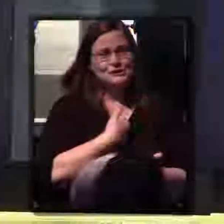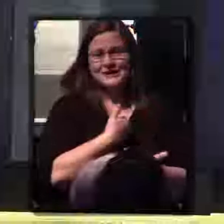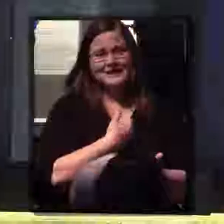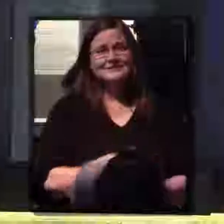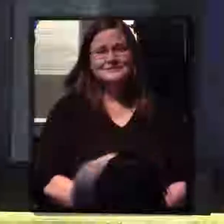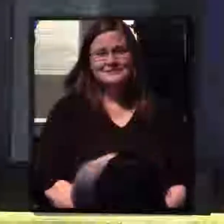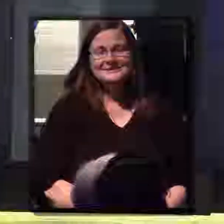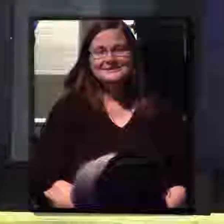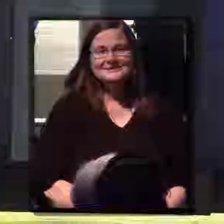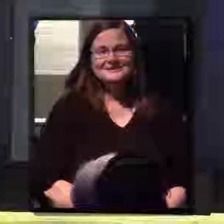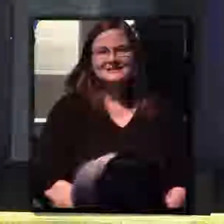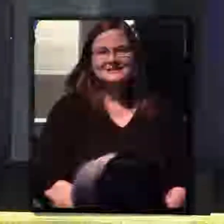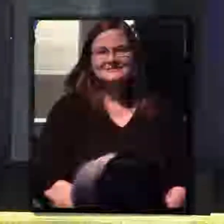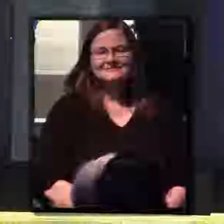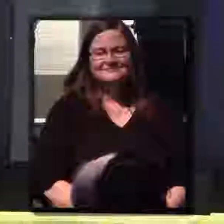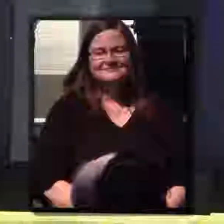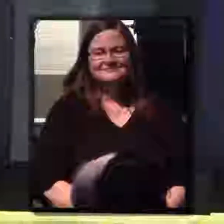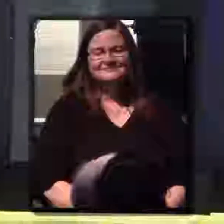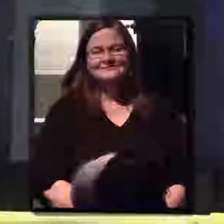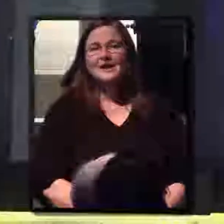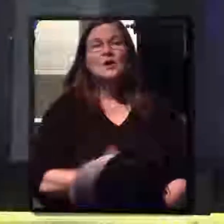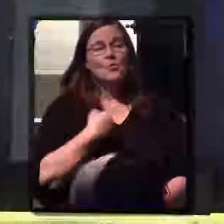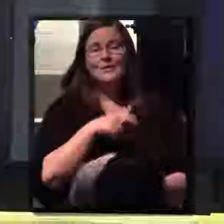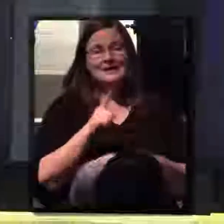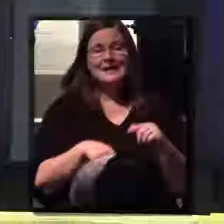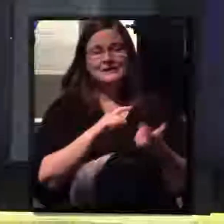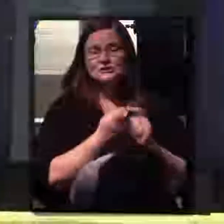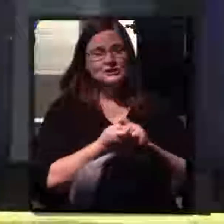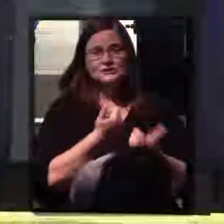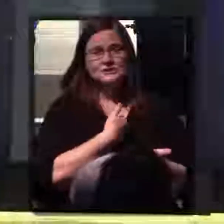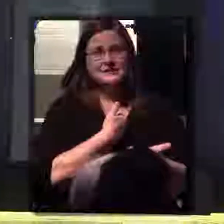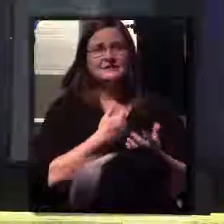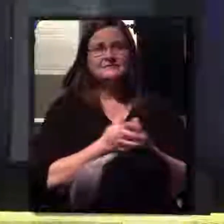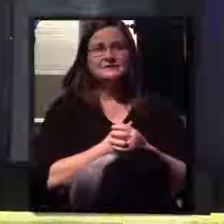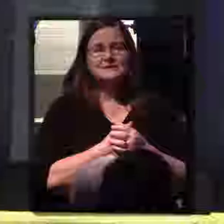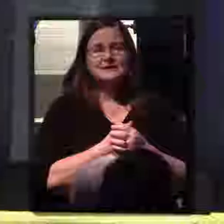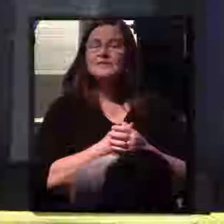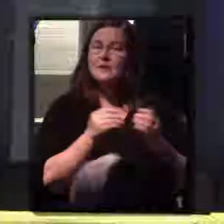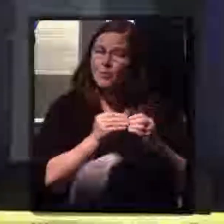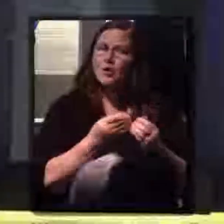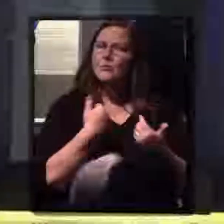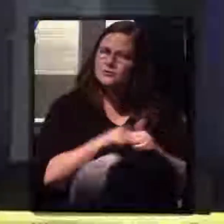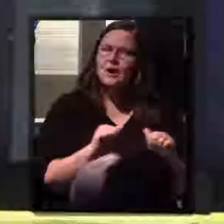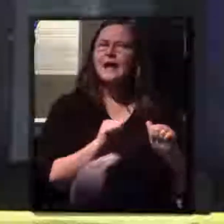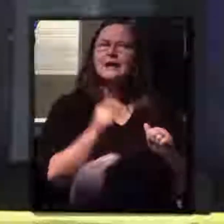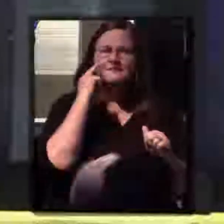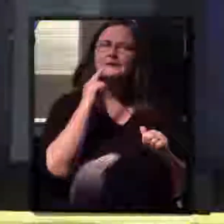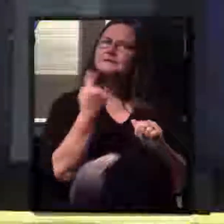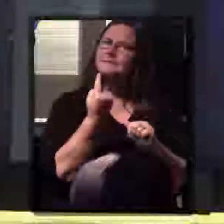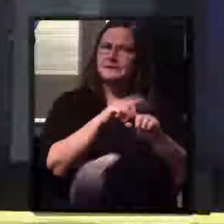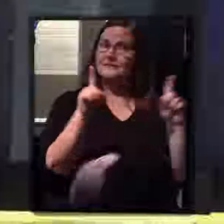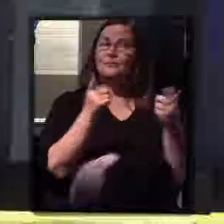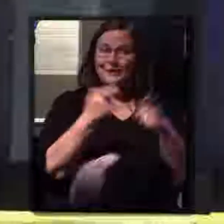Just that we cannot change ourselves. You see that? That's an acknowledgement of that. That we cannot change ourselves.